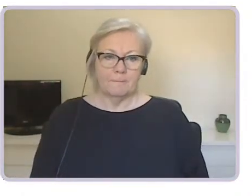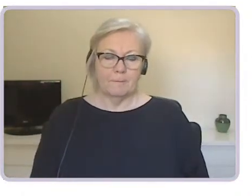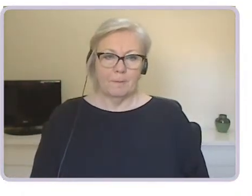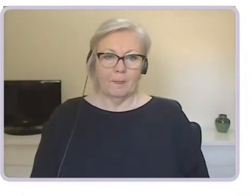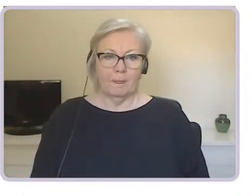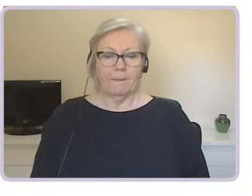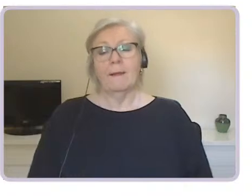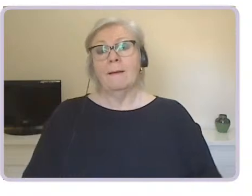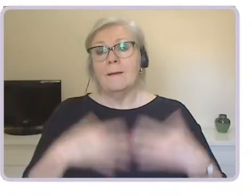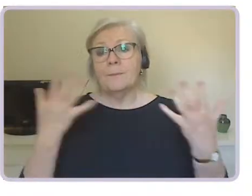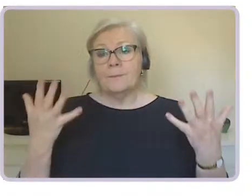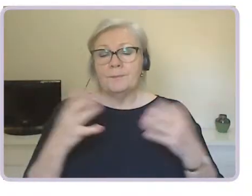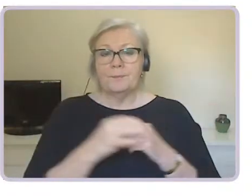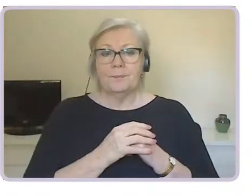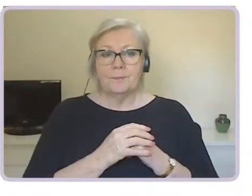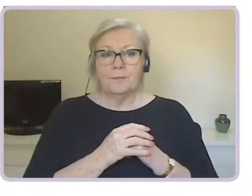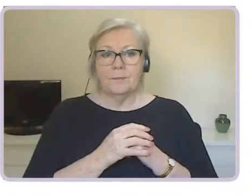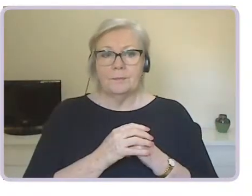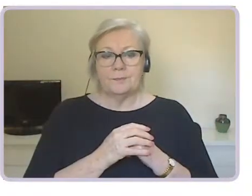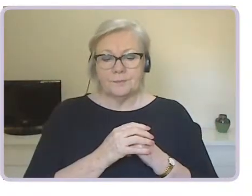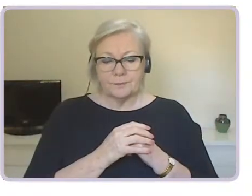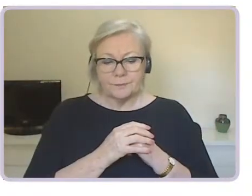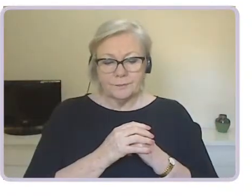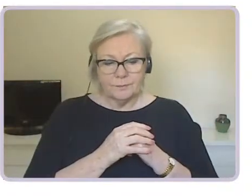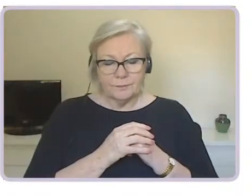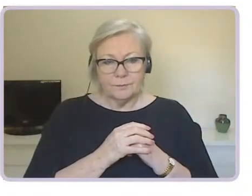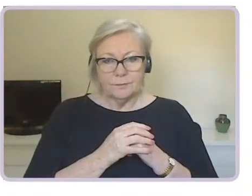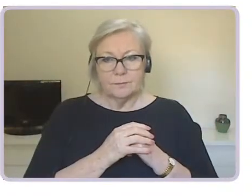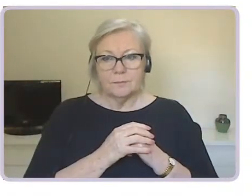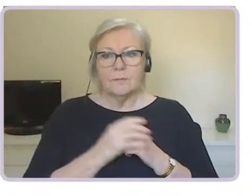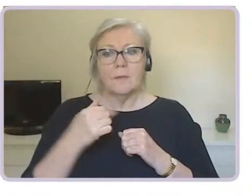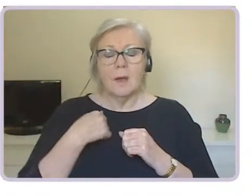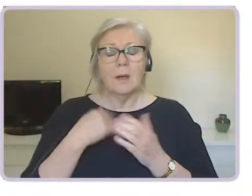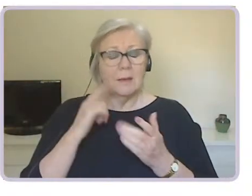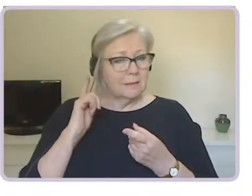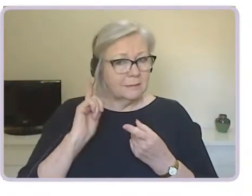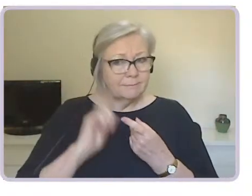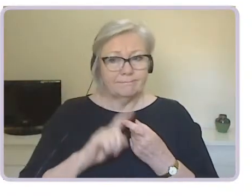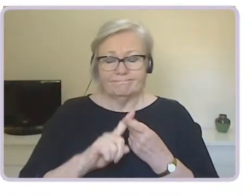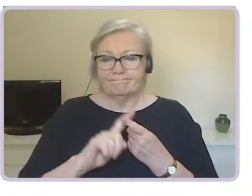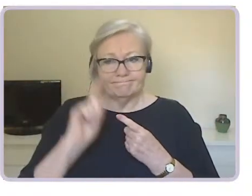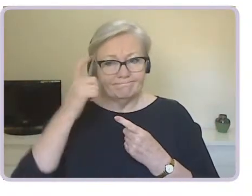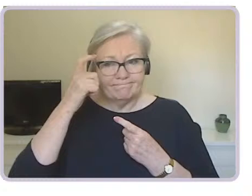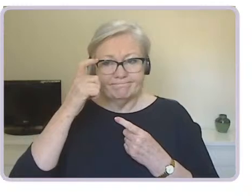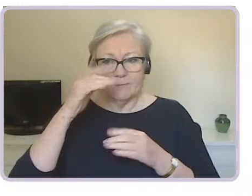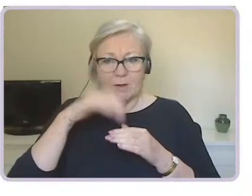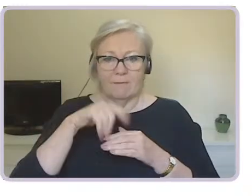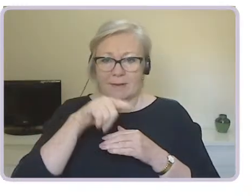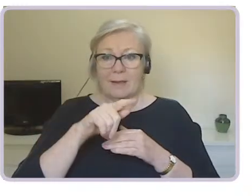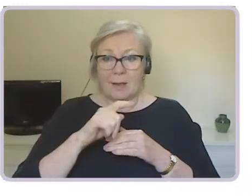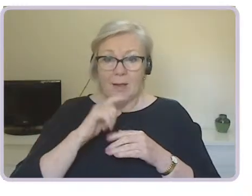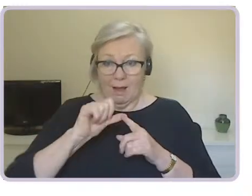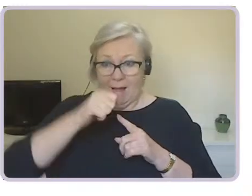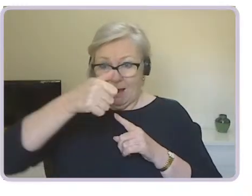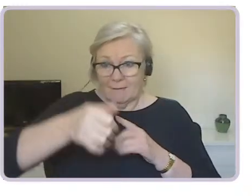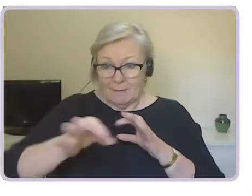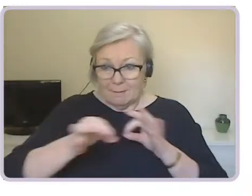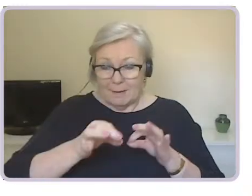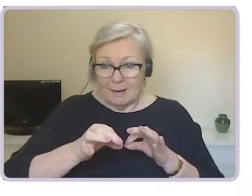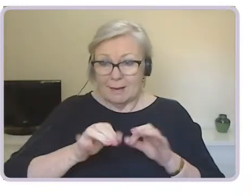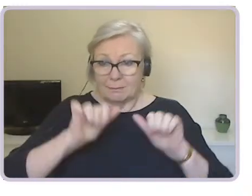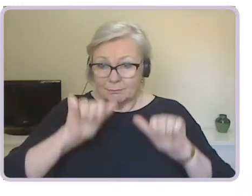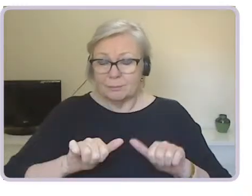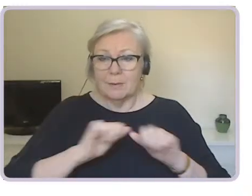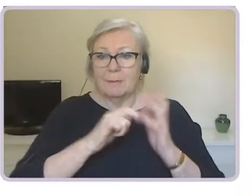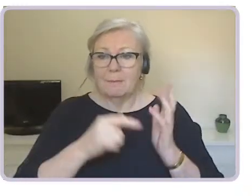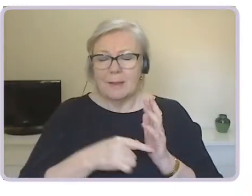So one of the things that I remained very concerned about post this plan was issues